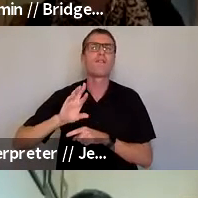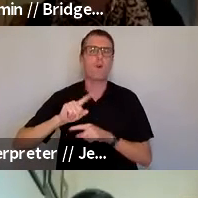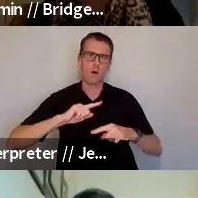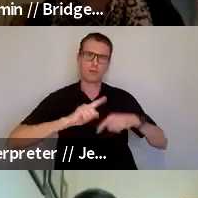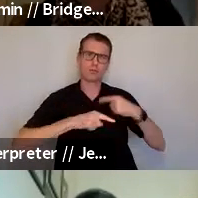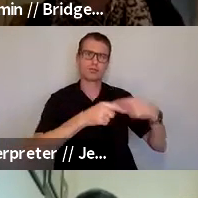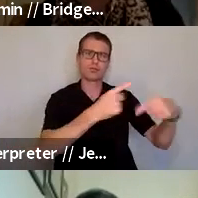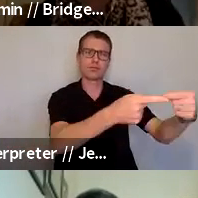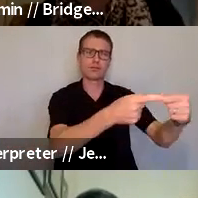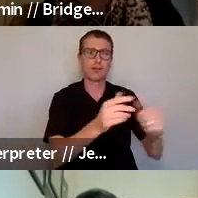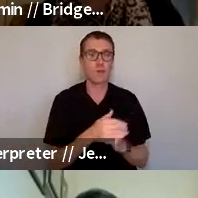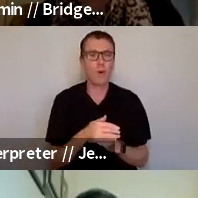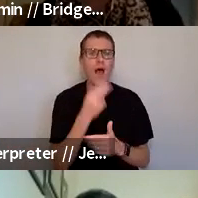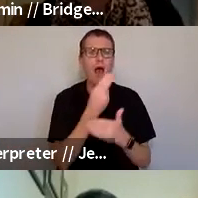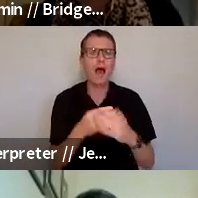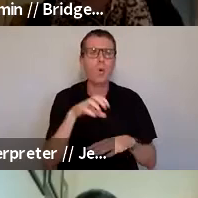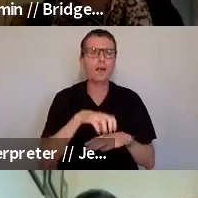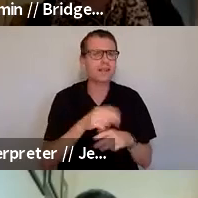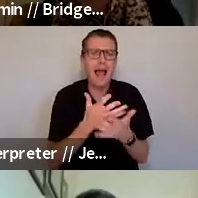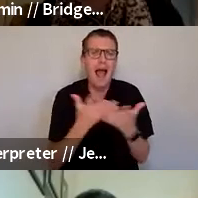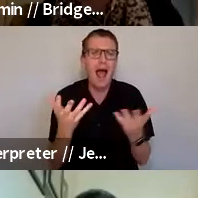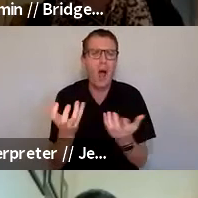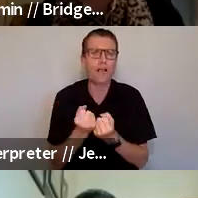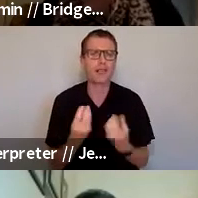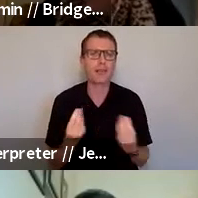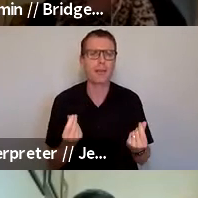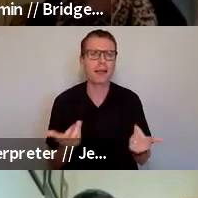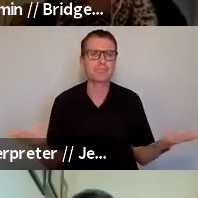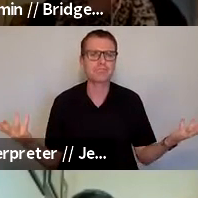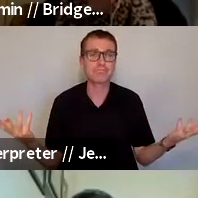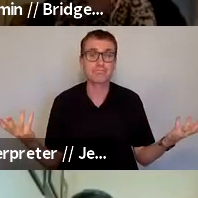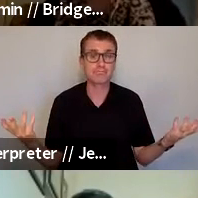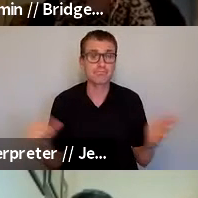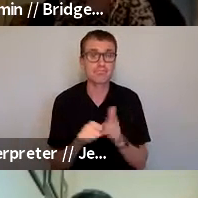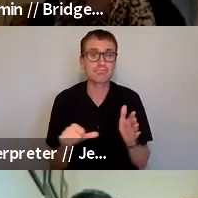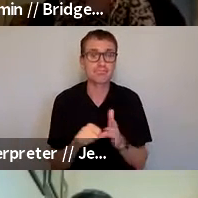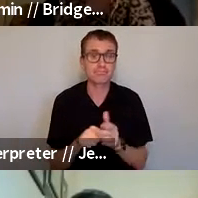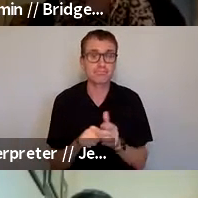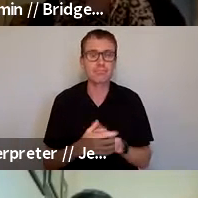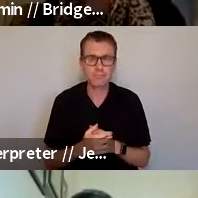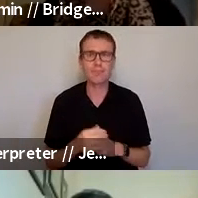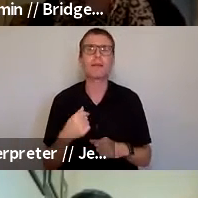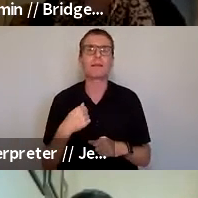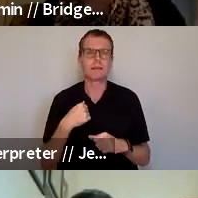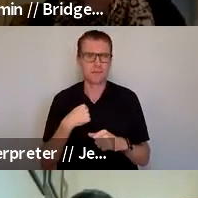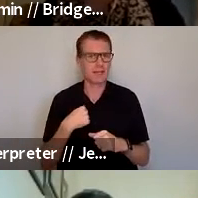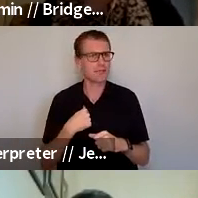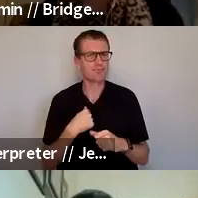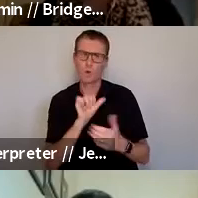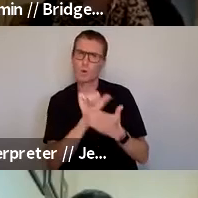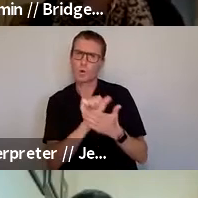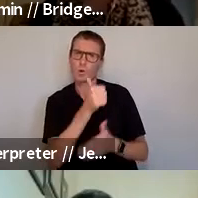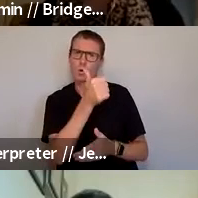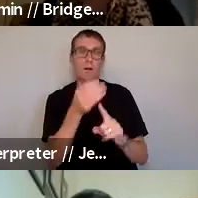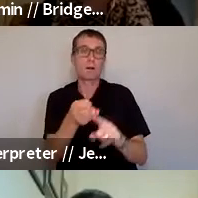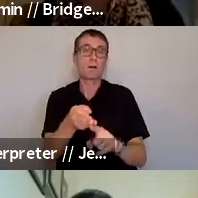think, whilst there are great possibilities, and I really tautoko the comments that were made by the previous speakers about trying to embed that into